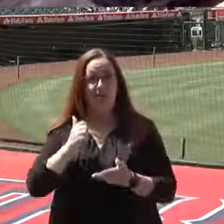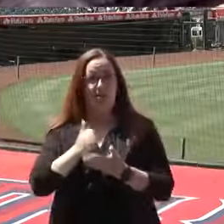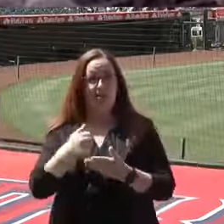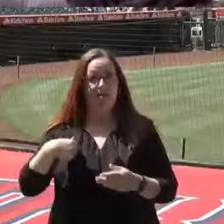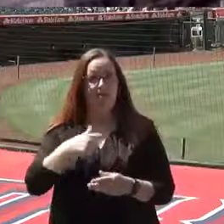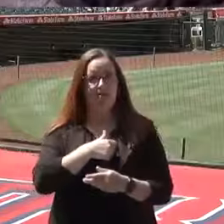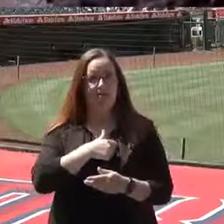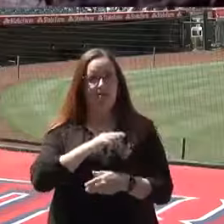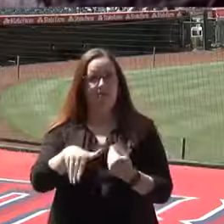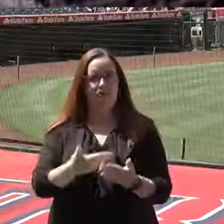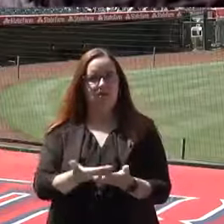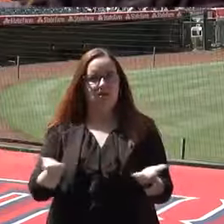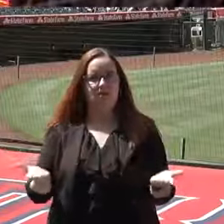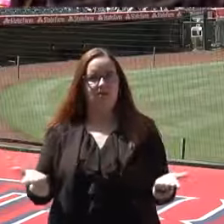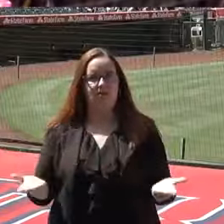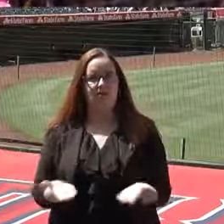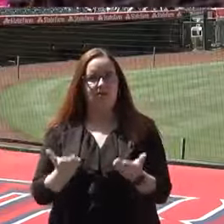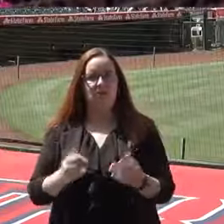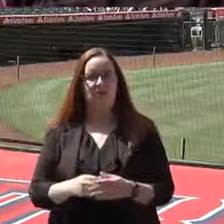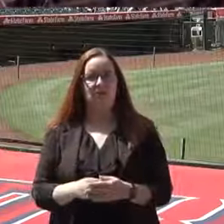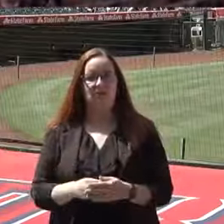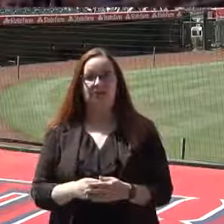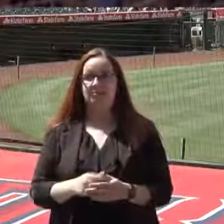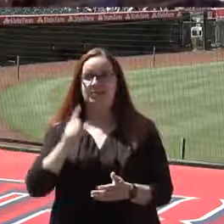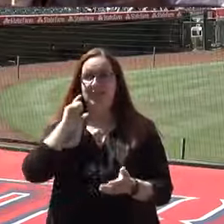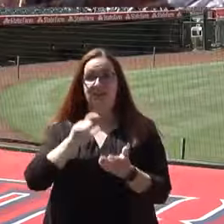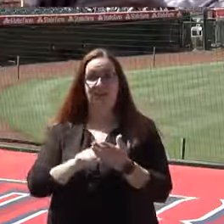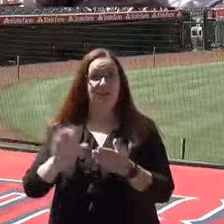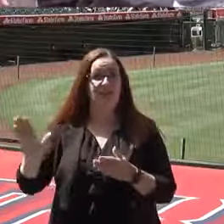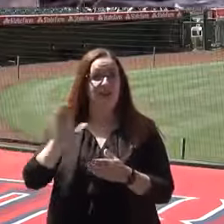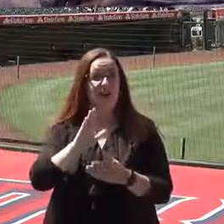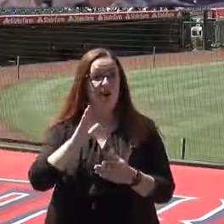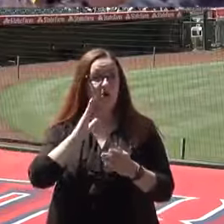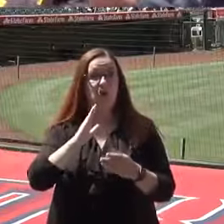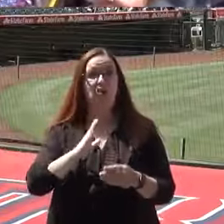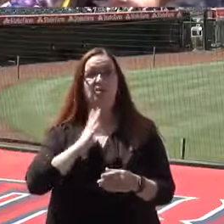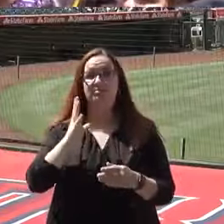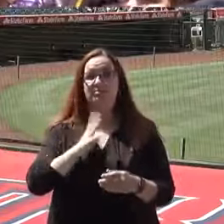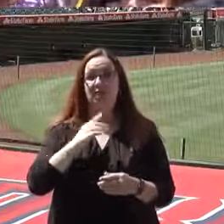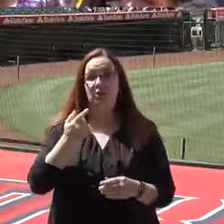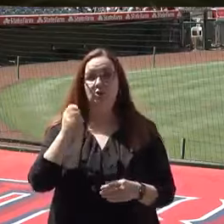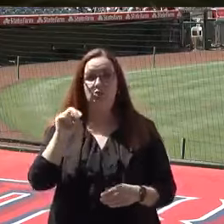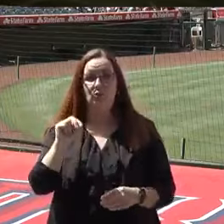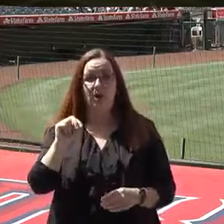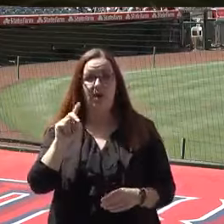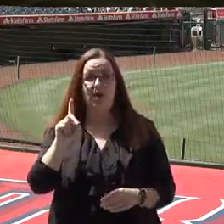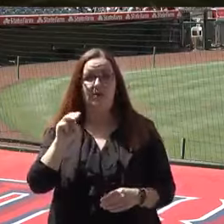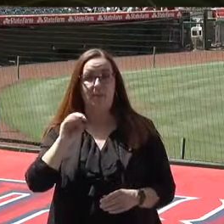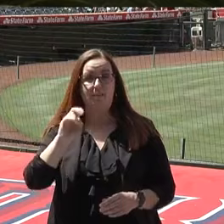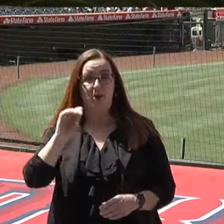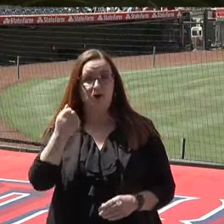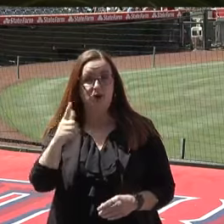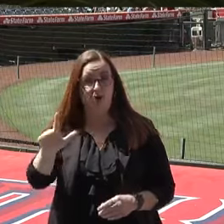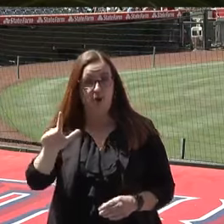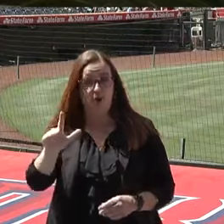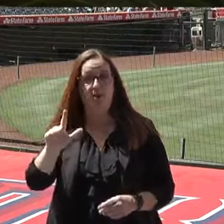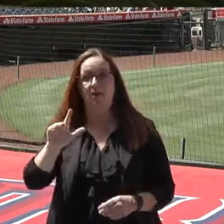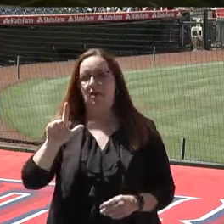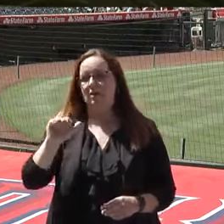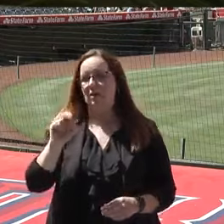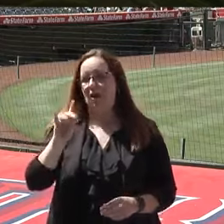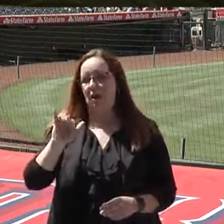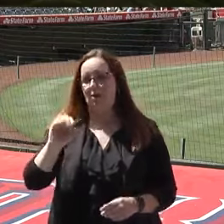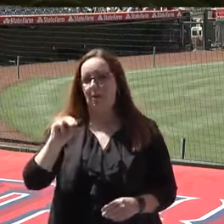here. I want to acknowledge our esteemed faculty Grand Marshal, Professor Emeritus Larry Martinez of